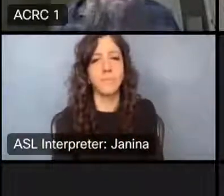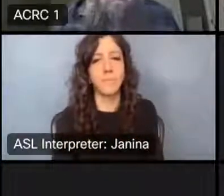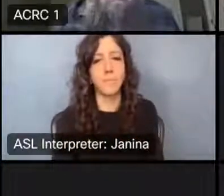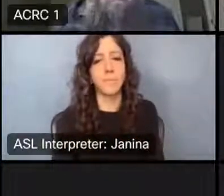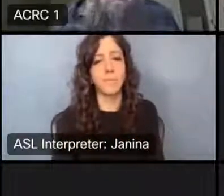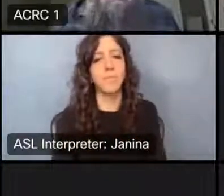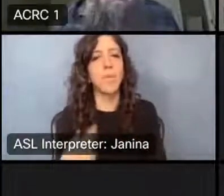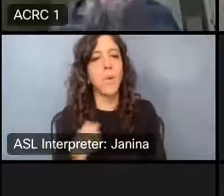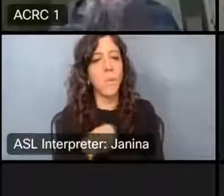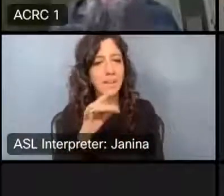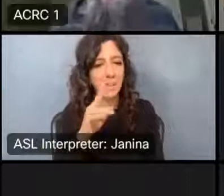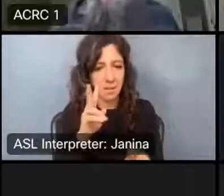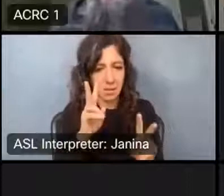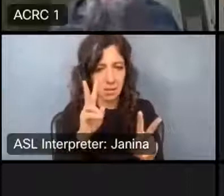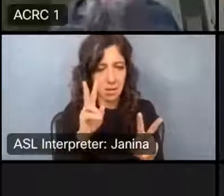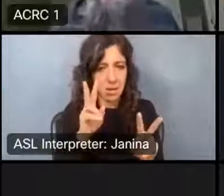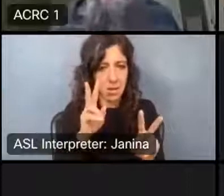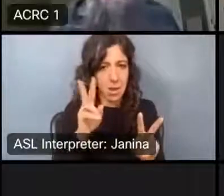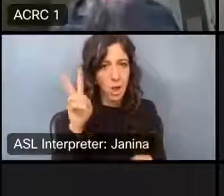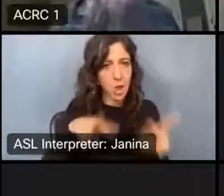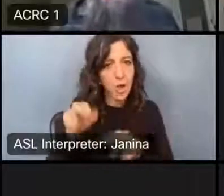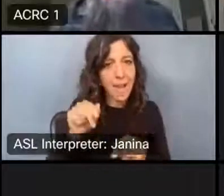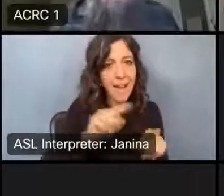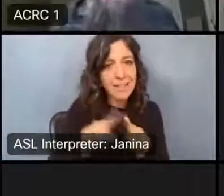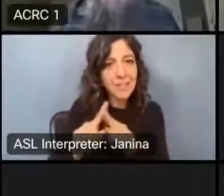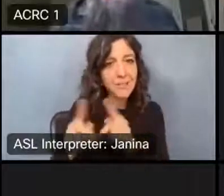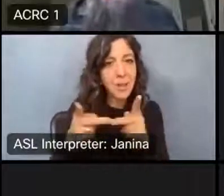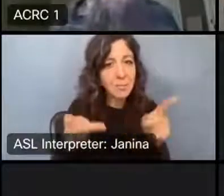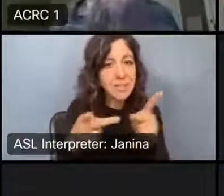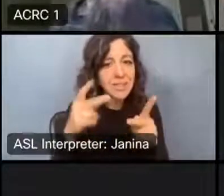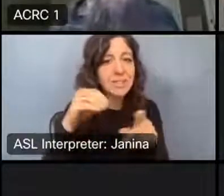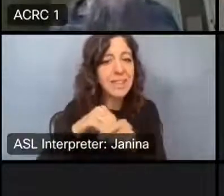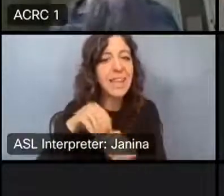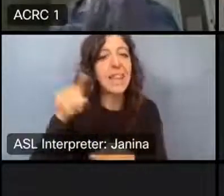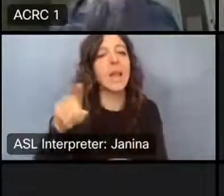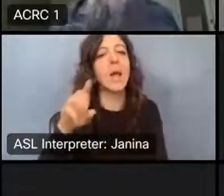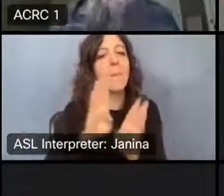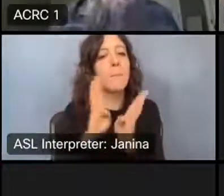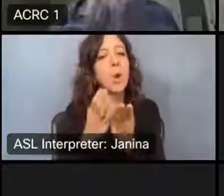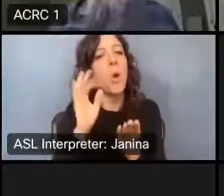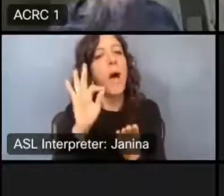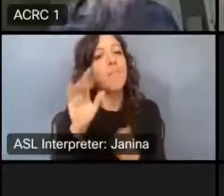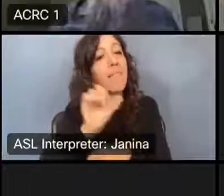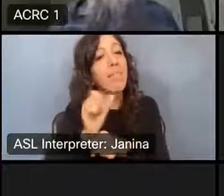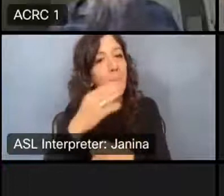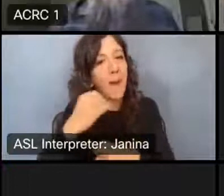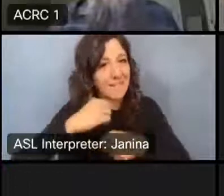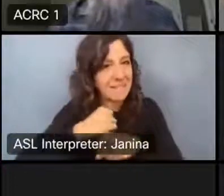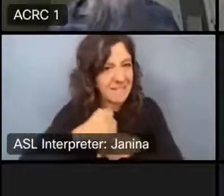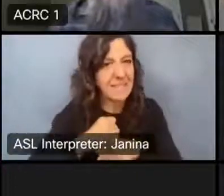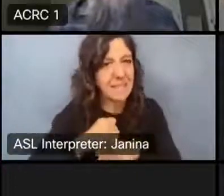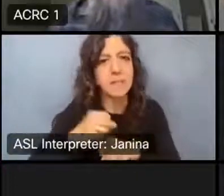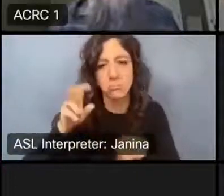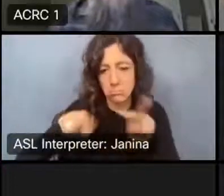several positions within the Bureau of Labor and Statistics, and we came up with a rate that